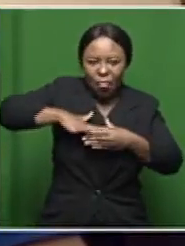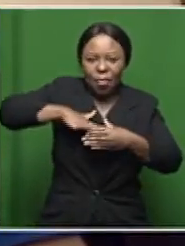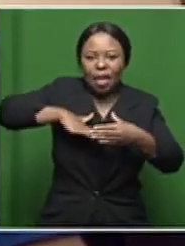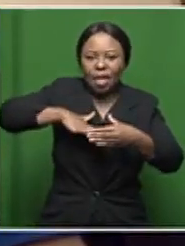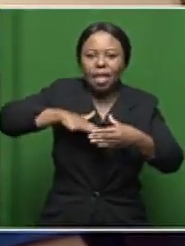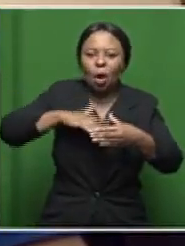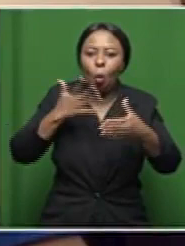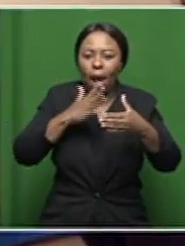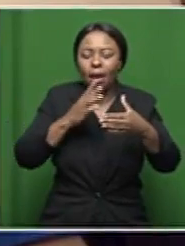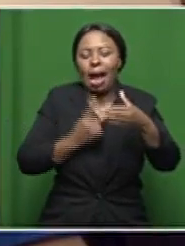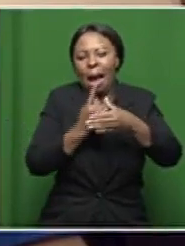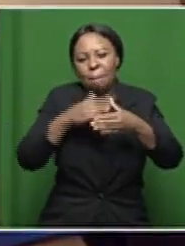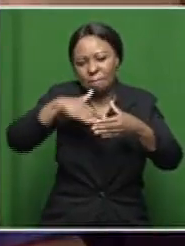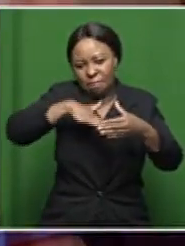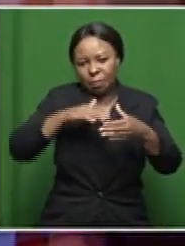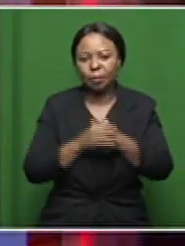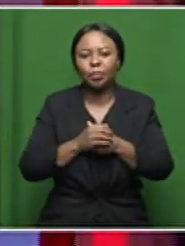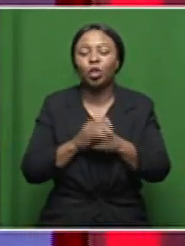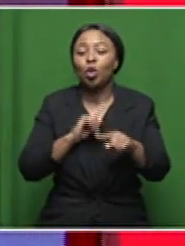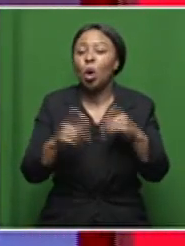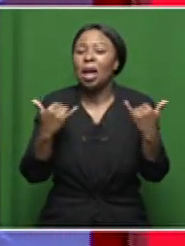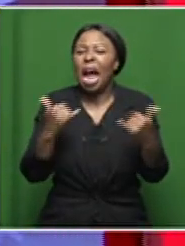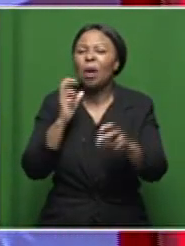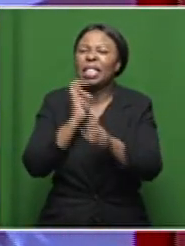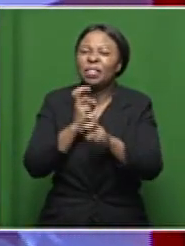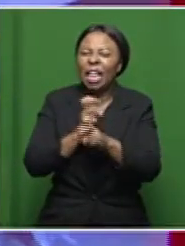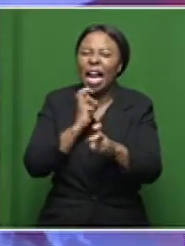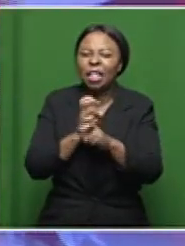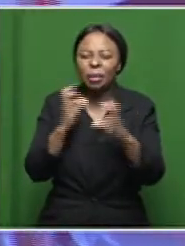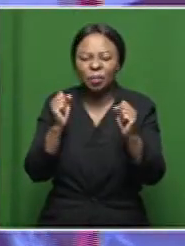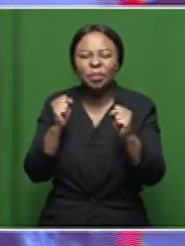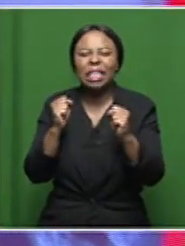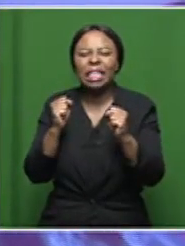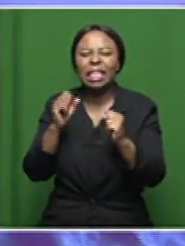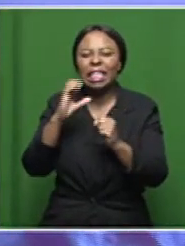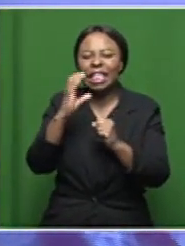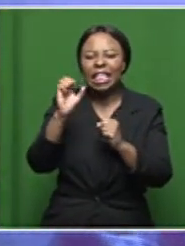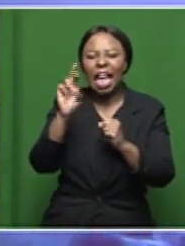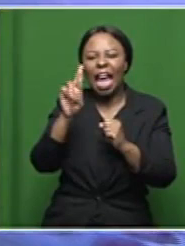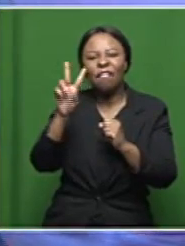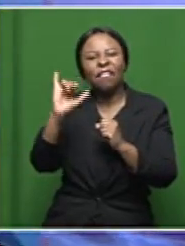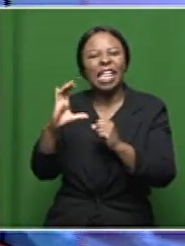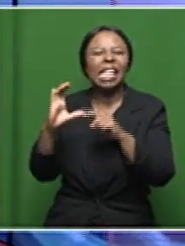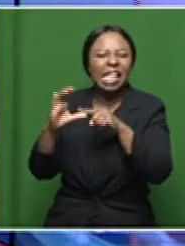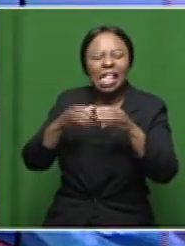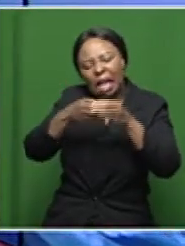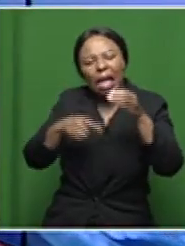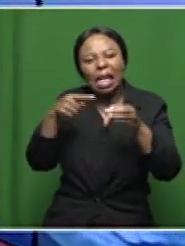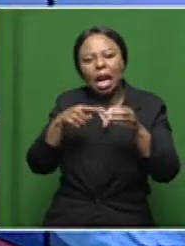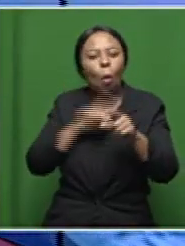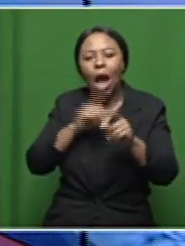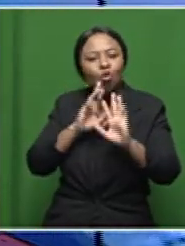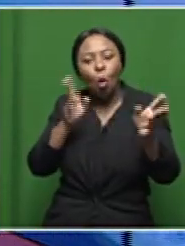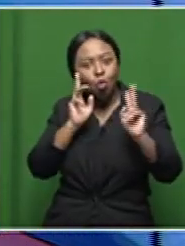up the uterus. So, I mean, it's very difficult to speak about things such as the cervix when it's not something that you casually see or something that